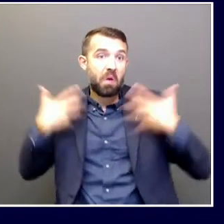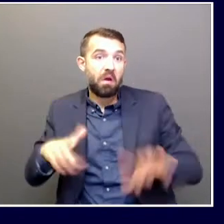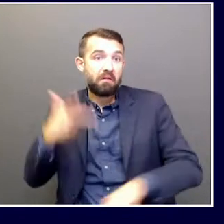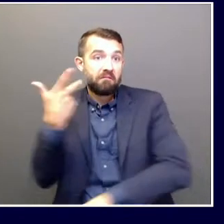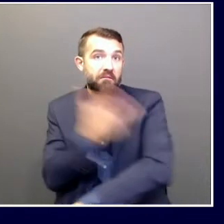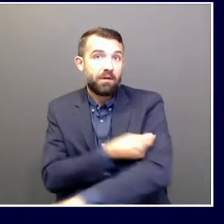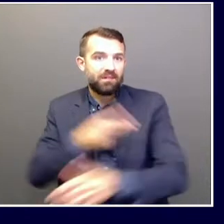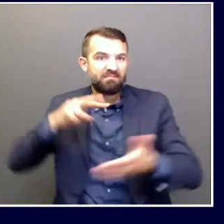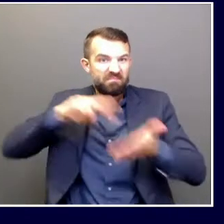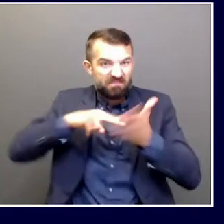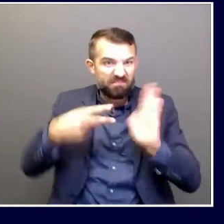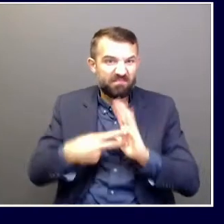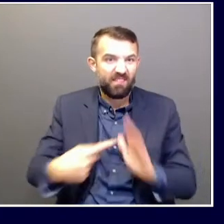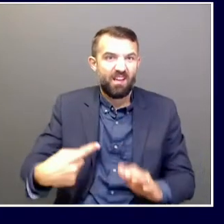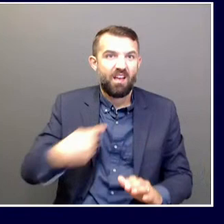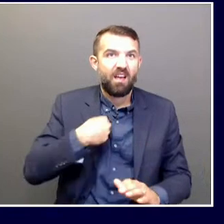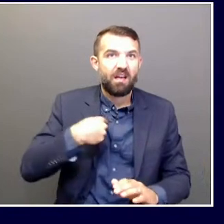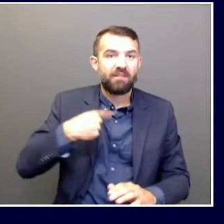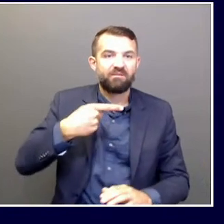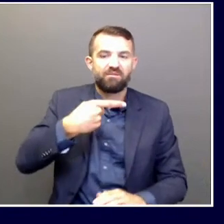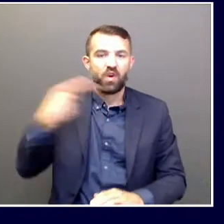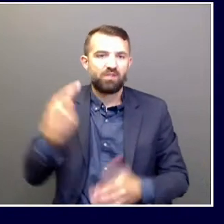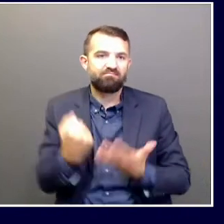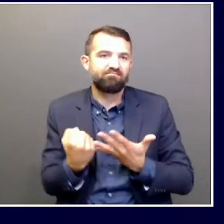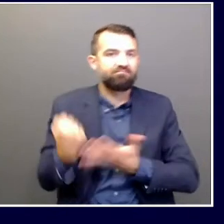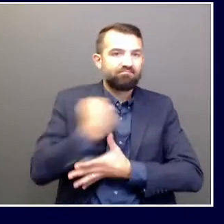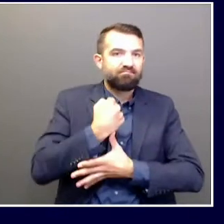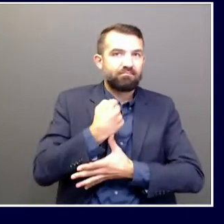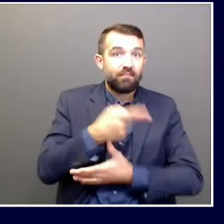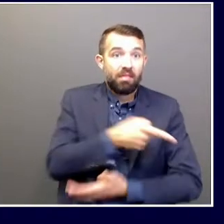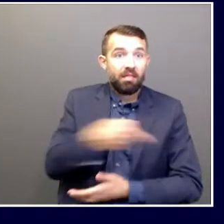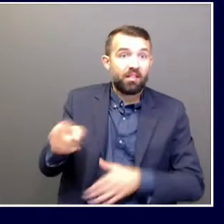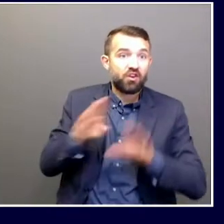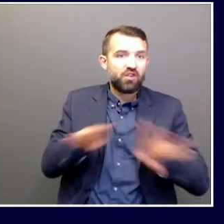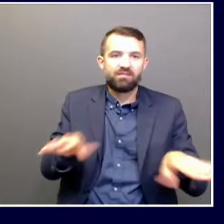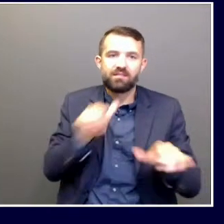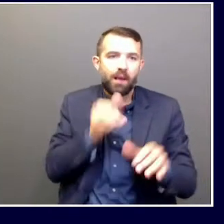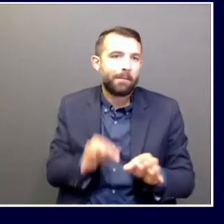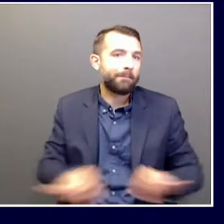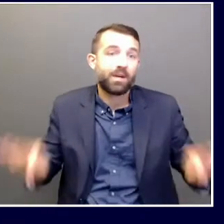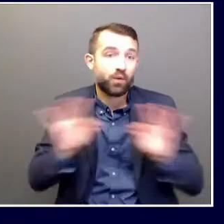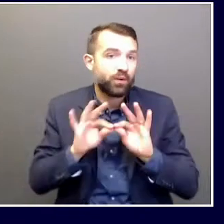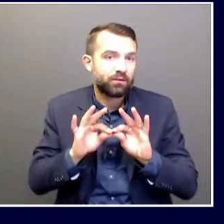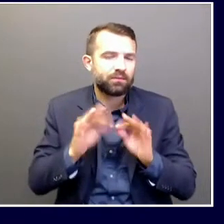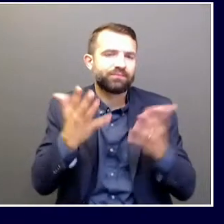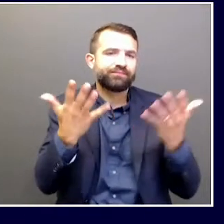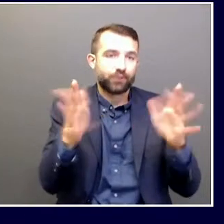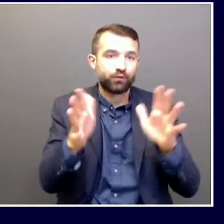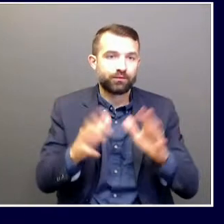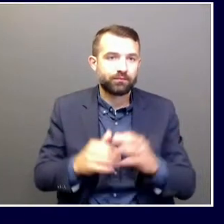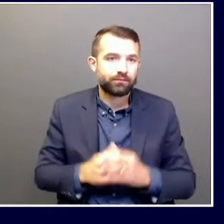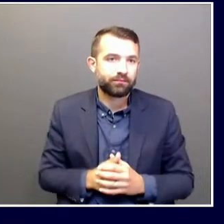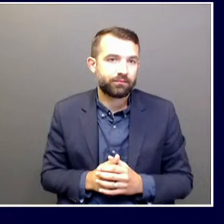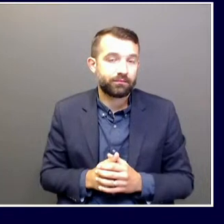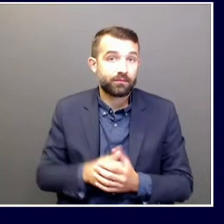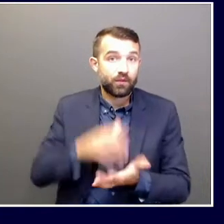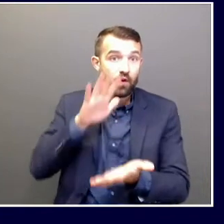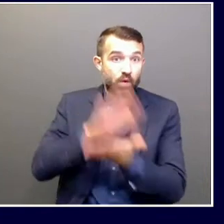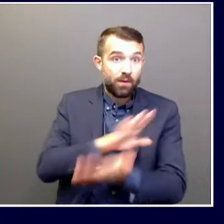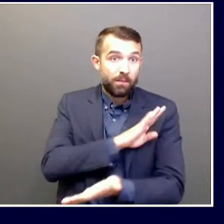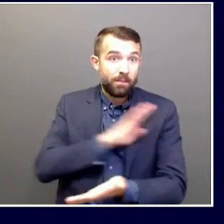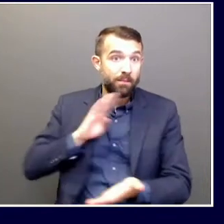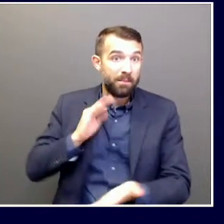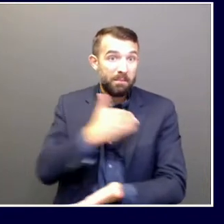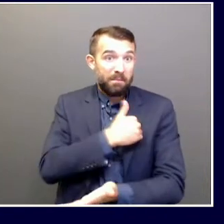important than the children who are in your care. If you're a school board member, if you're an administrator, if you're a school district